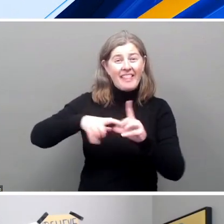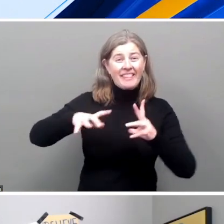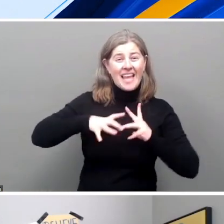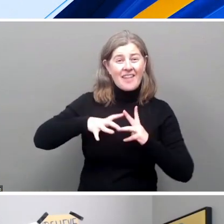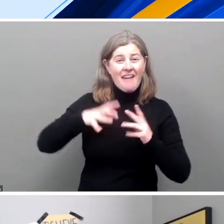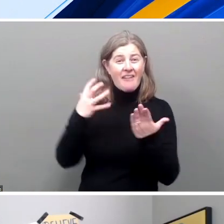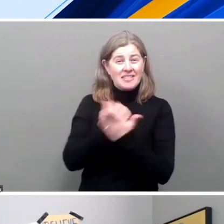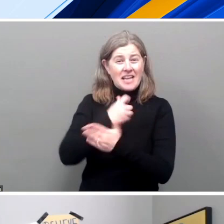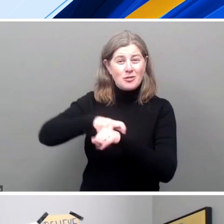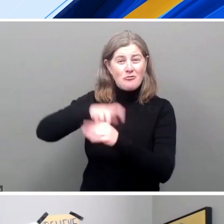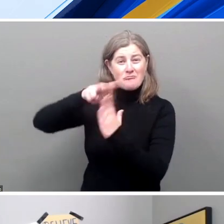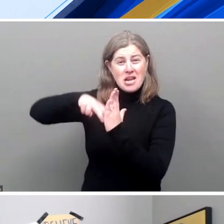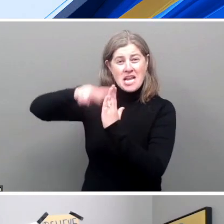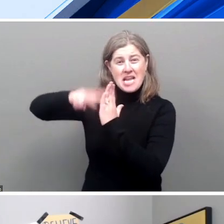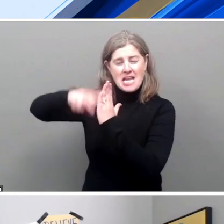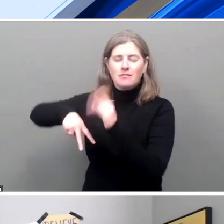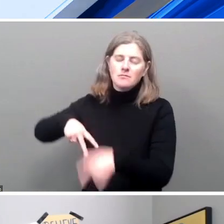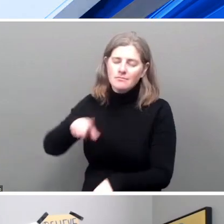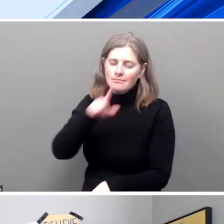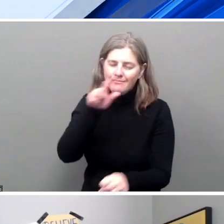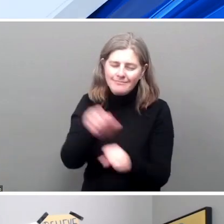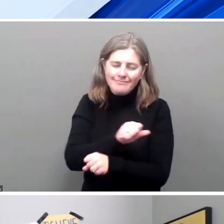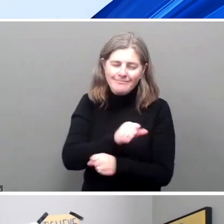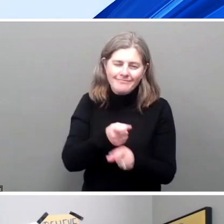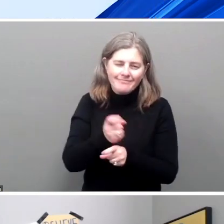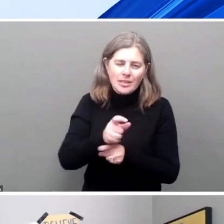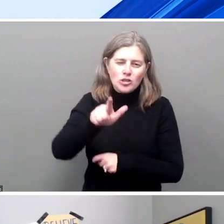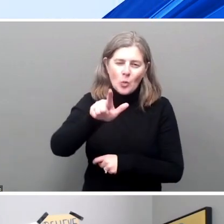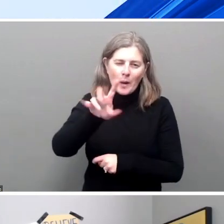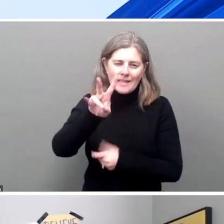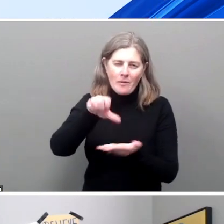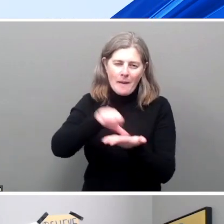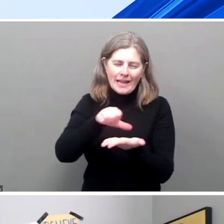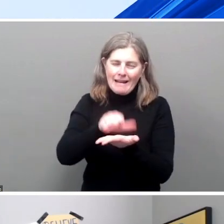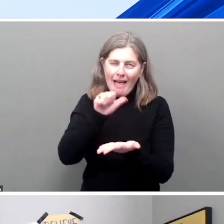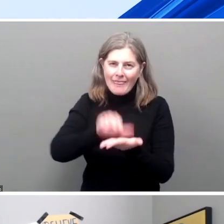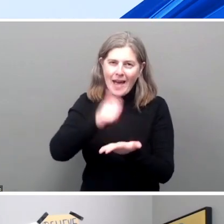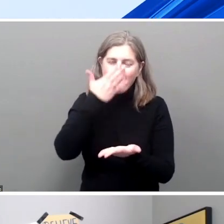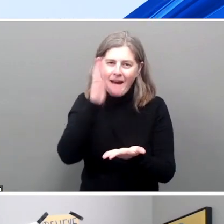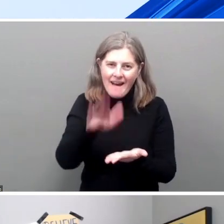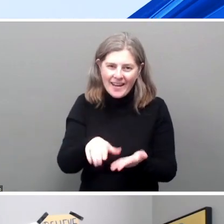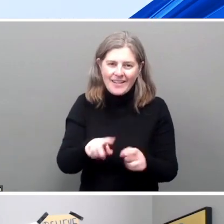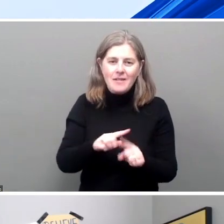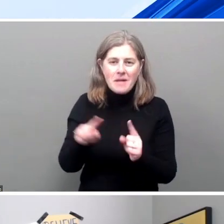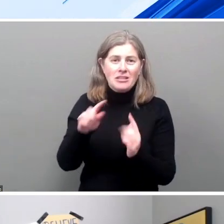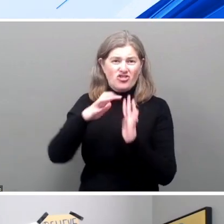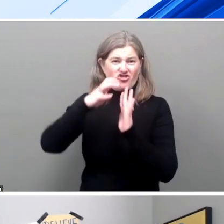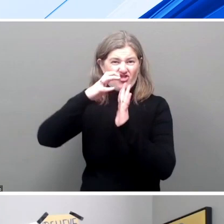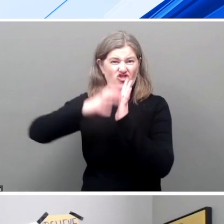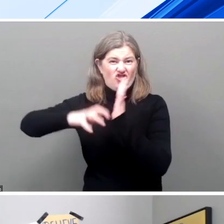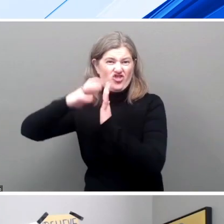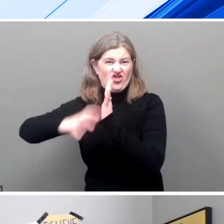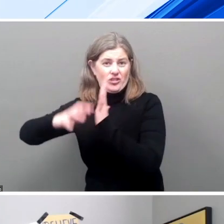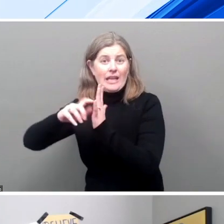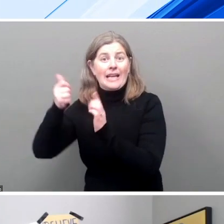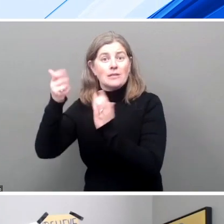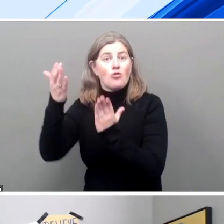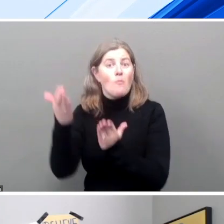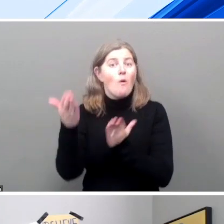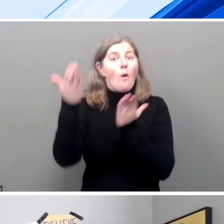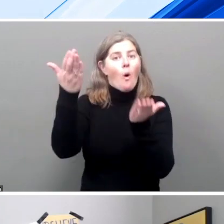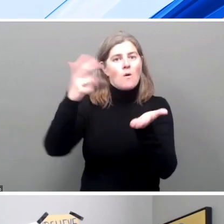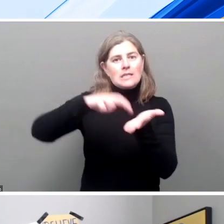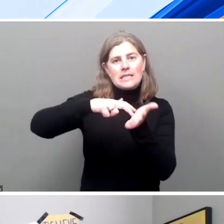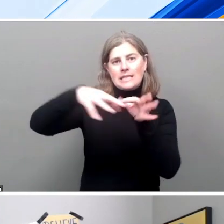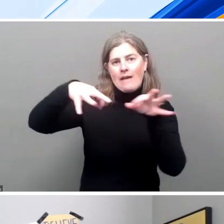read through it. It's only 27 pages and it's not really that bad, but it's a proposed